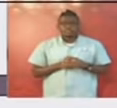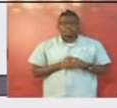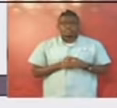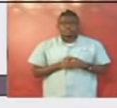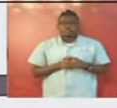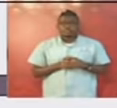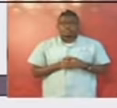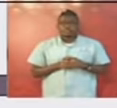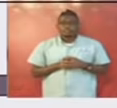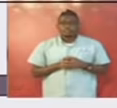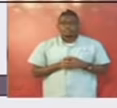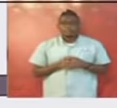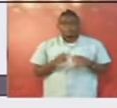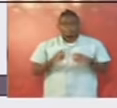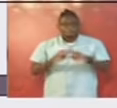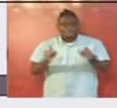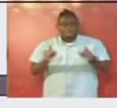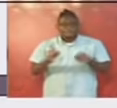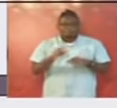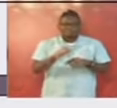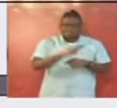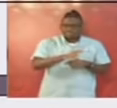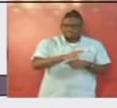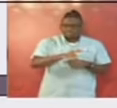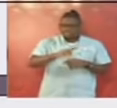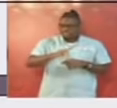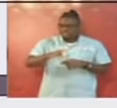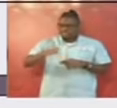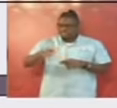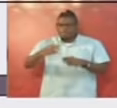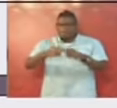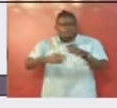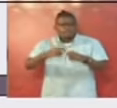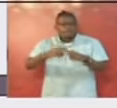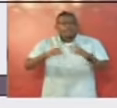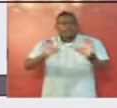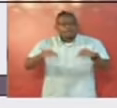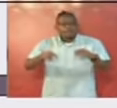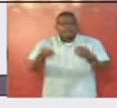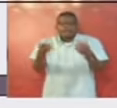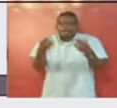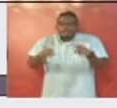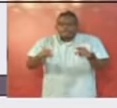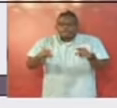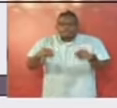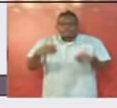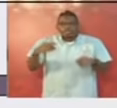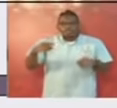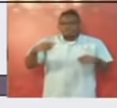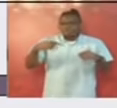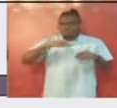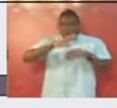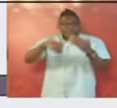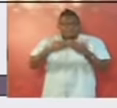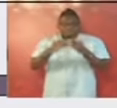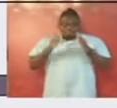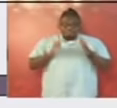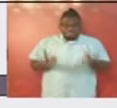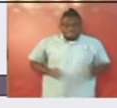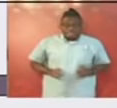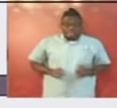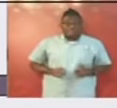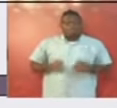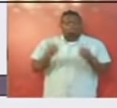illness with multi-system features, so it may affect you from head to toe. Many patients with